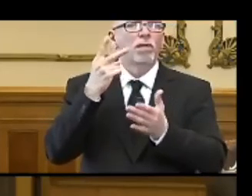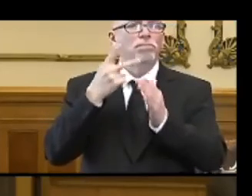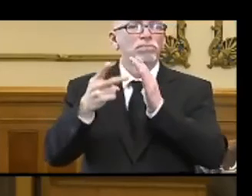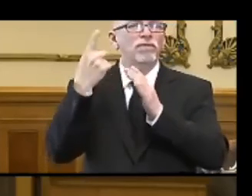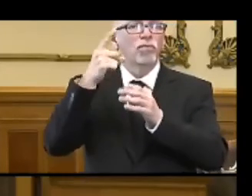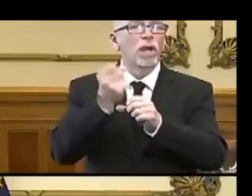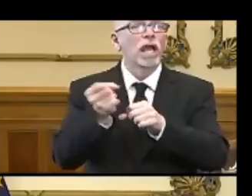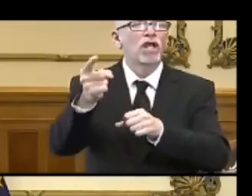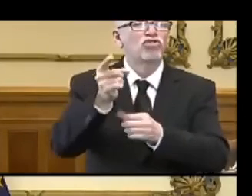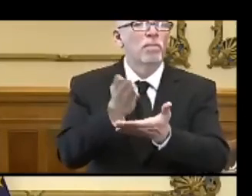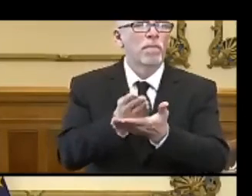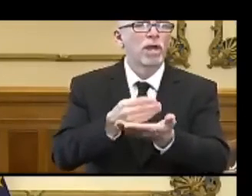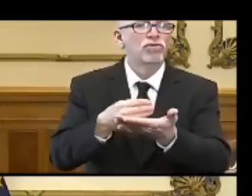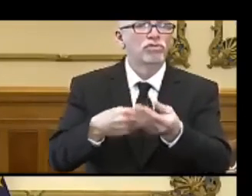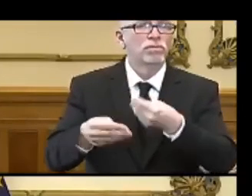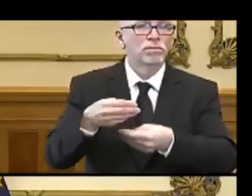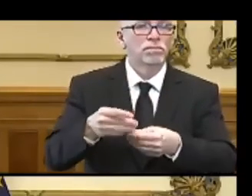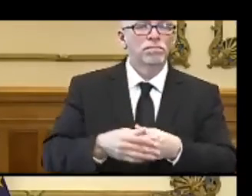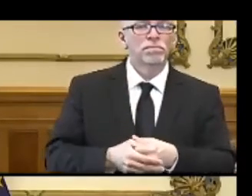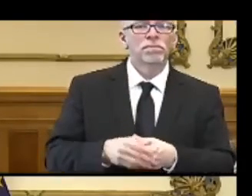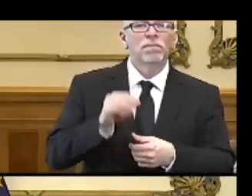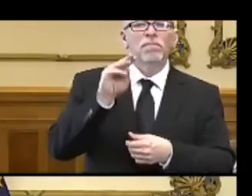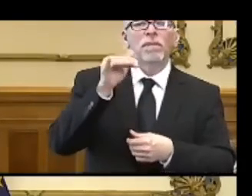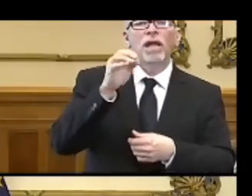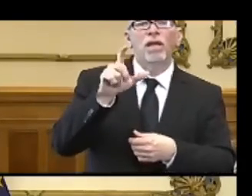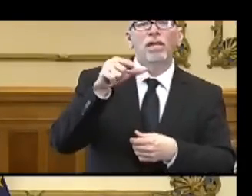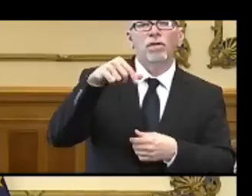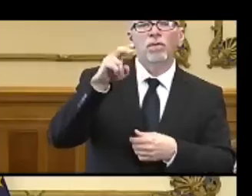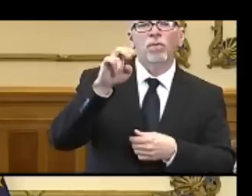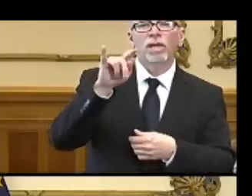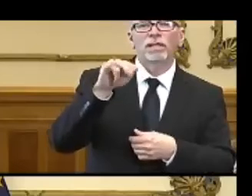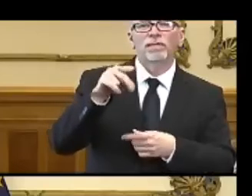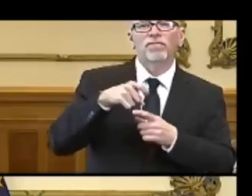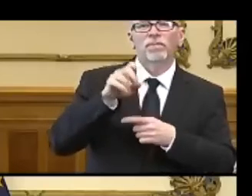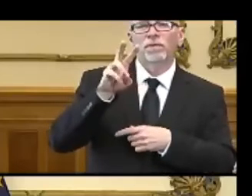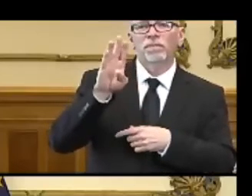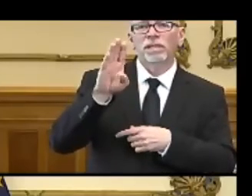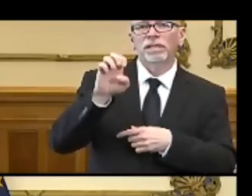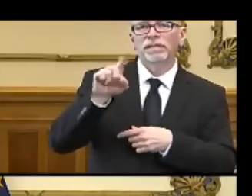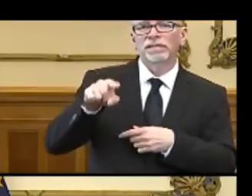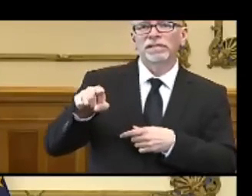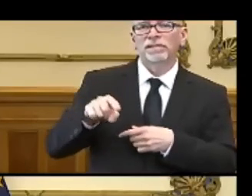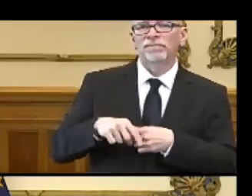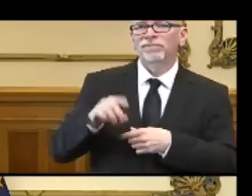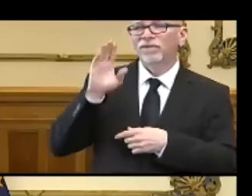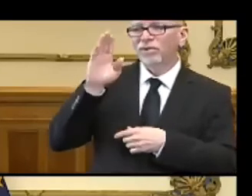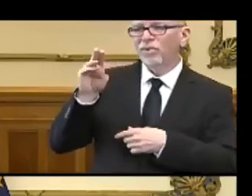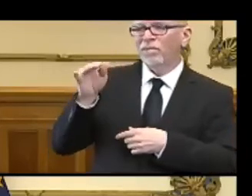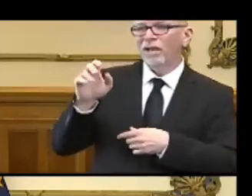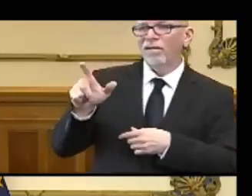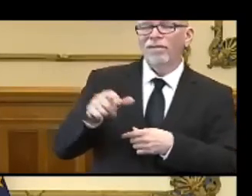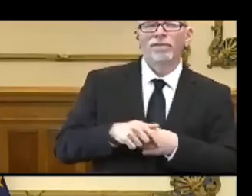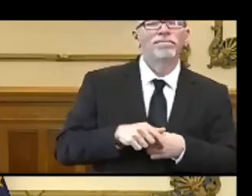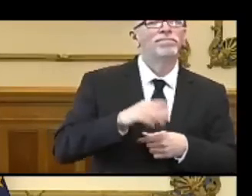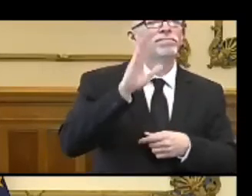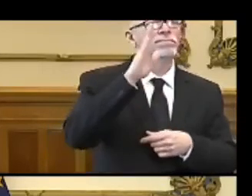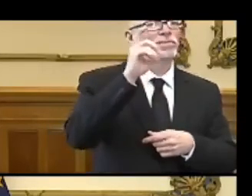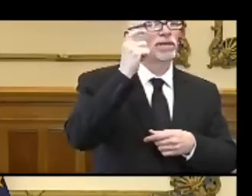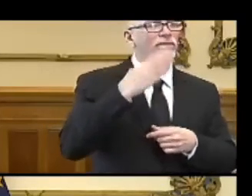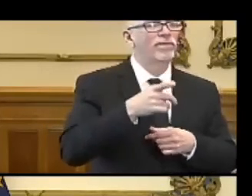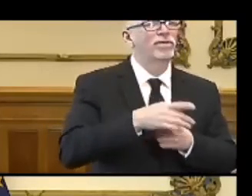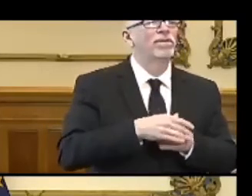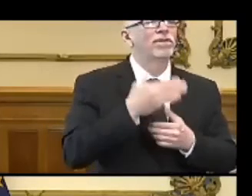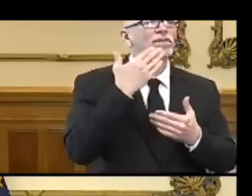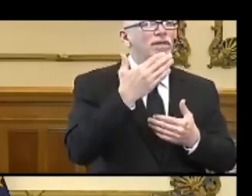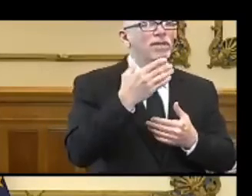budget. Michael Puente, WBEZ. Afternoon, Michael. Oh, thank you, Governor, and